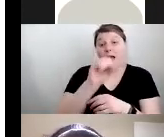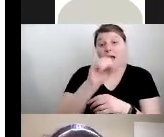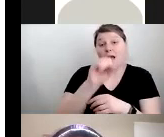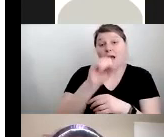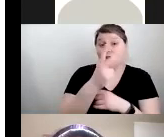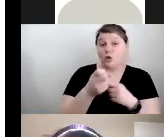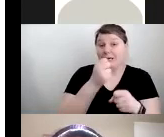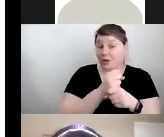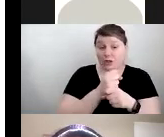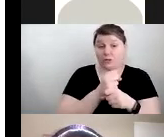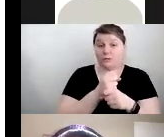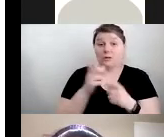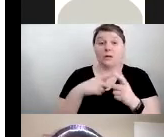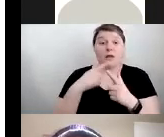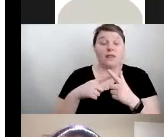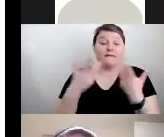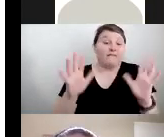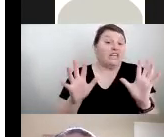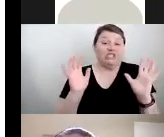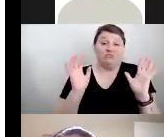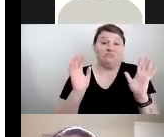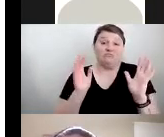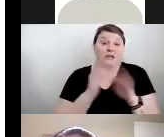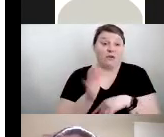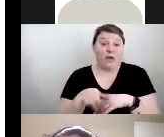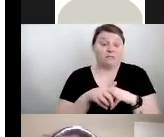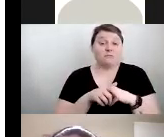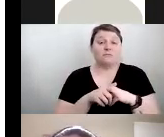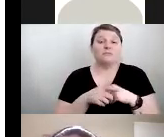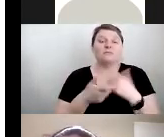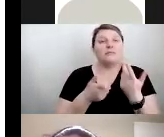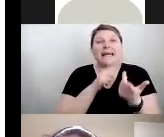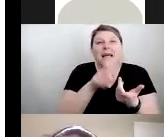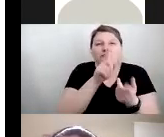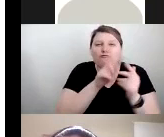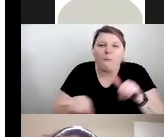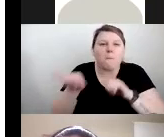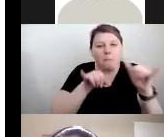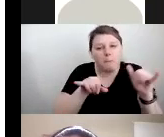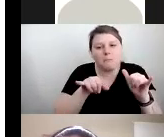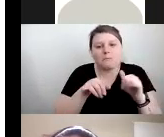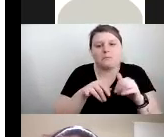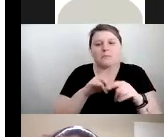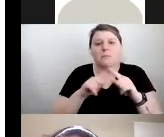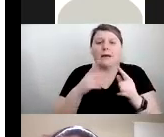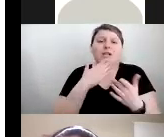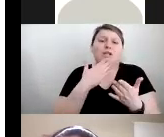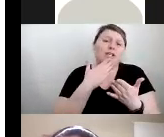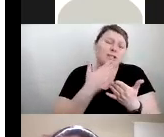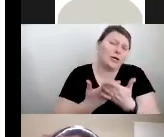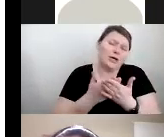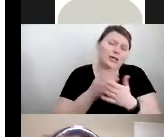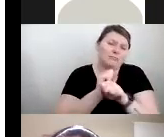2 years, and then they got out right after that. That's uncommon. And it's such a good deal, most people don't get